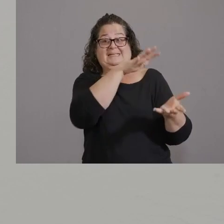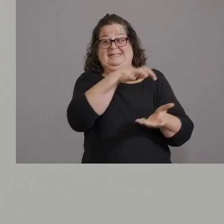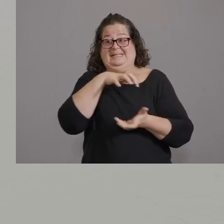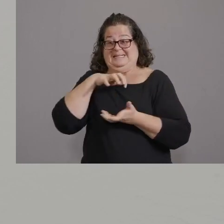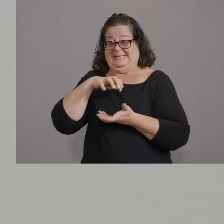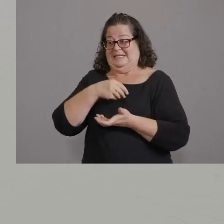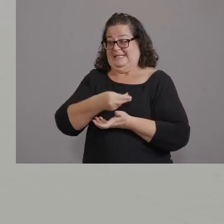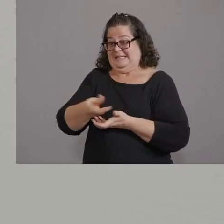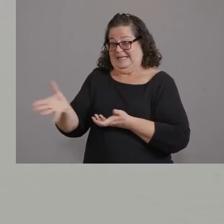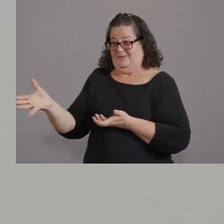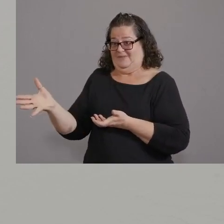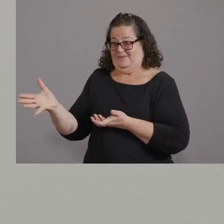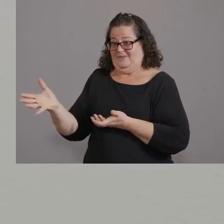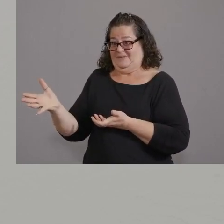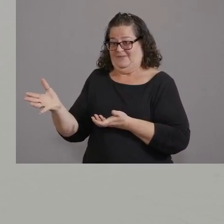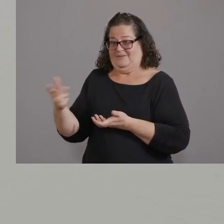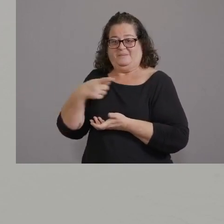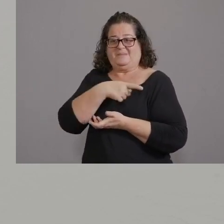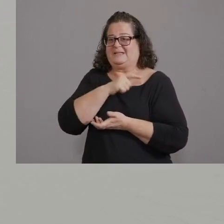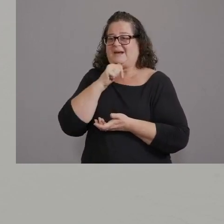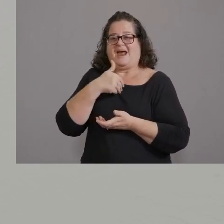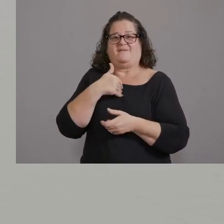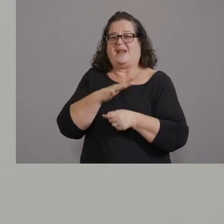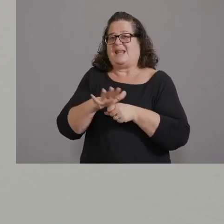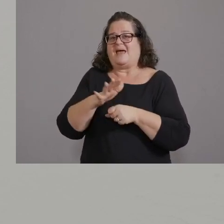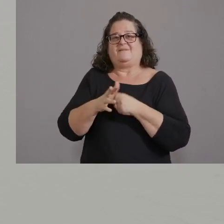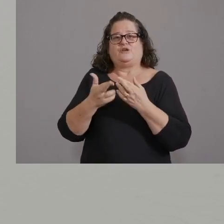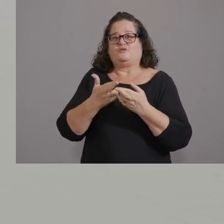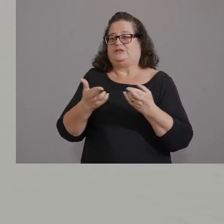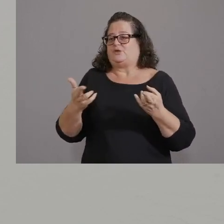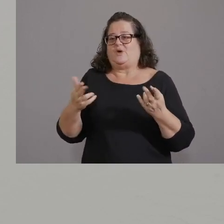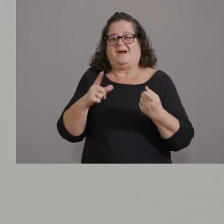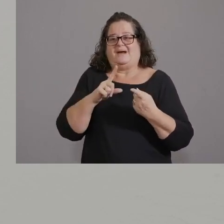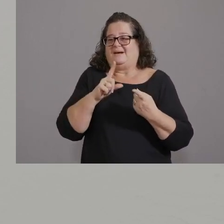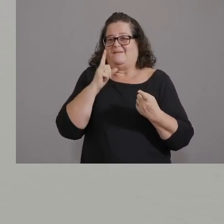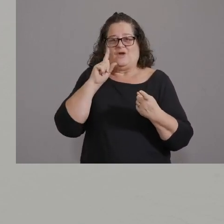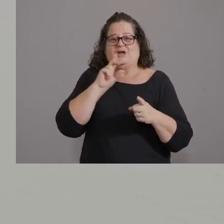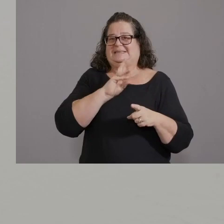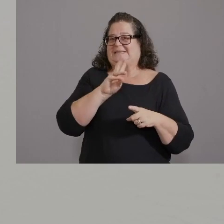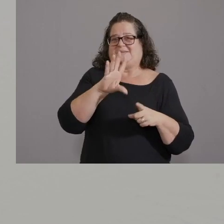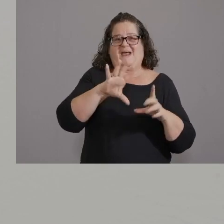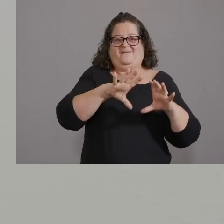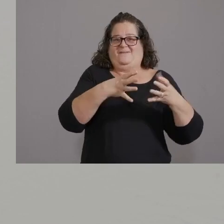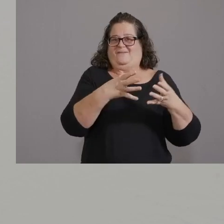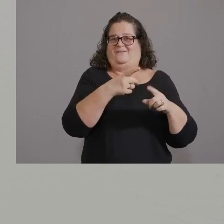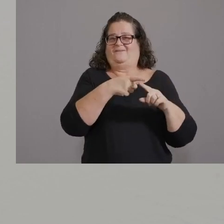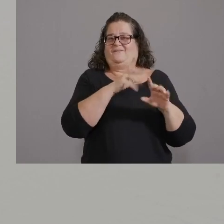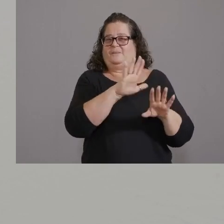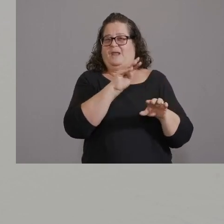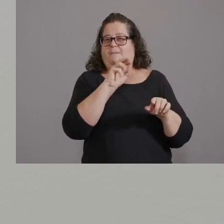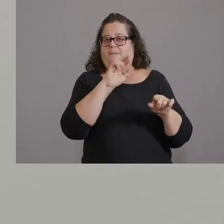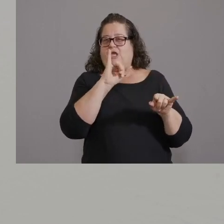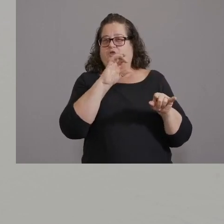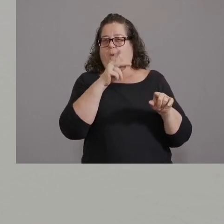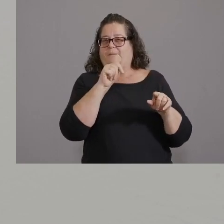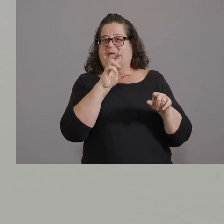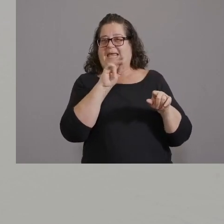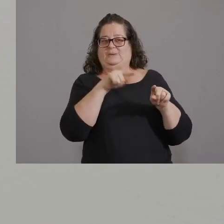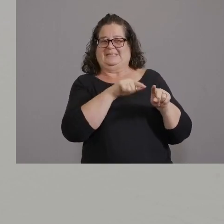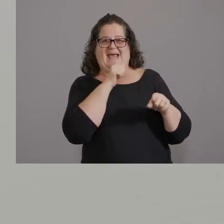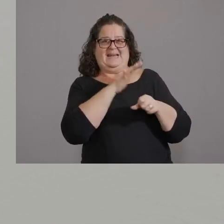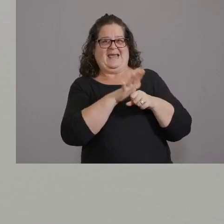able to increase that age just yet. Okay, and really quickly, can you talk about where the budget and staffing for the new